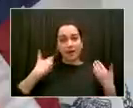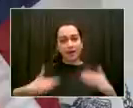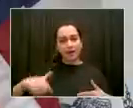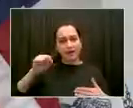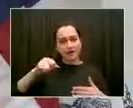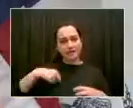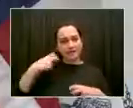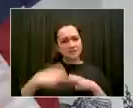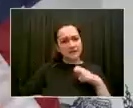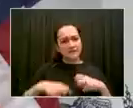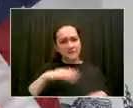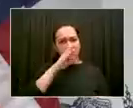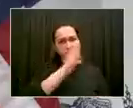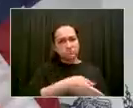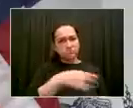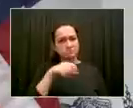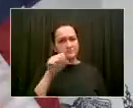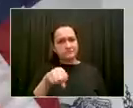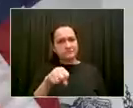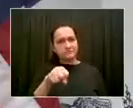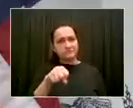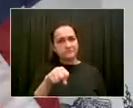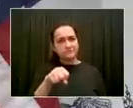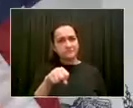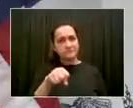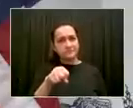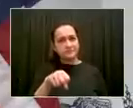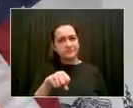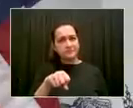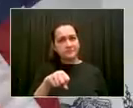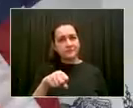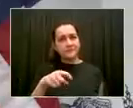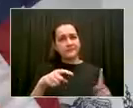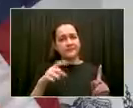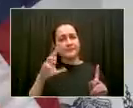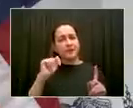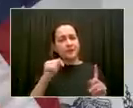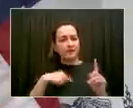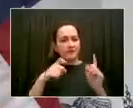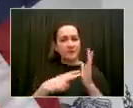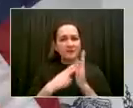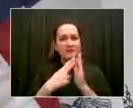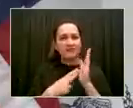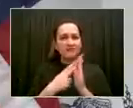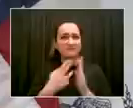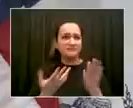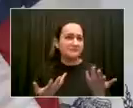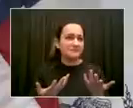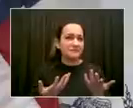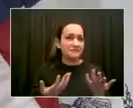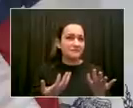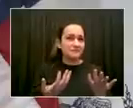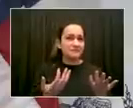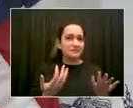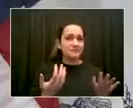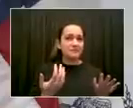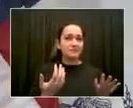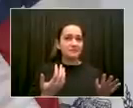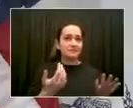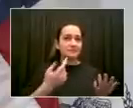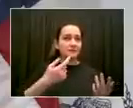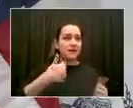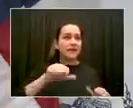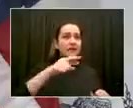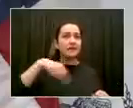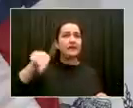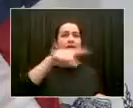the course of action, which I think is highly respectful of people. I say, I want to hear what you think we should do, and that's